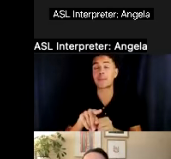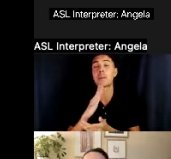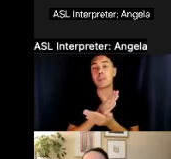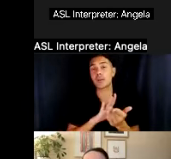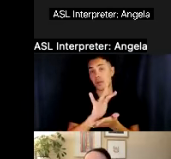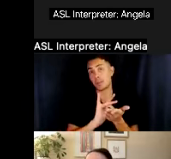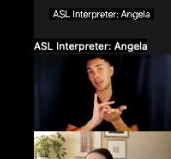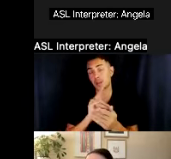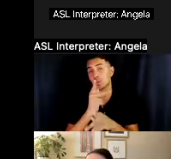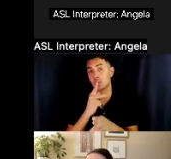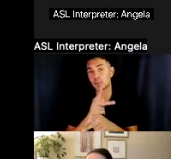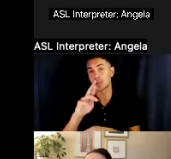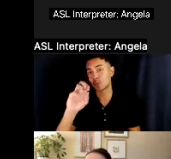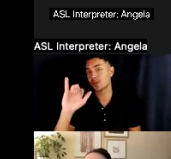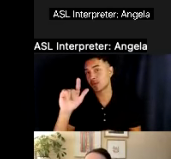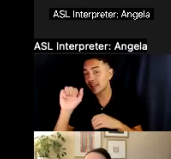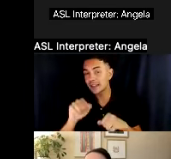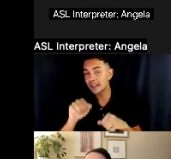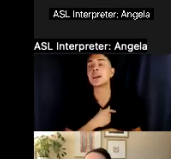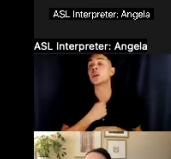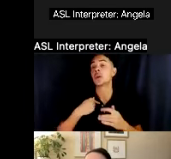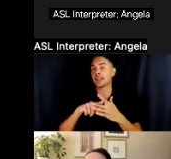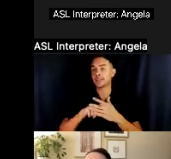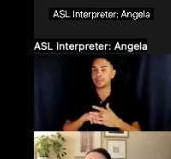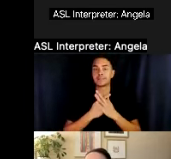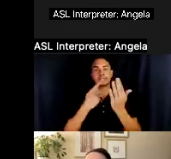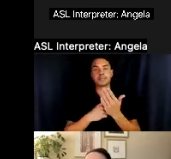treatment. So when we talked initially about that informed consent